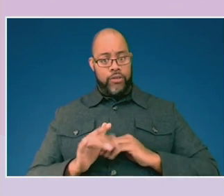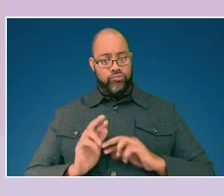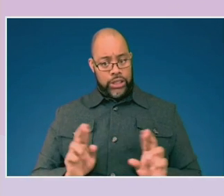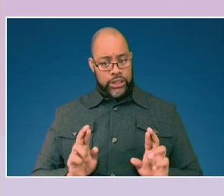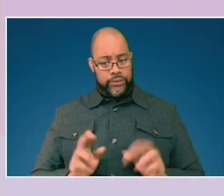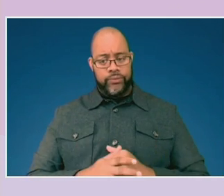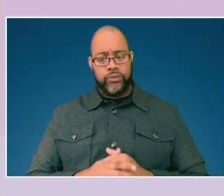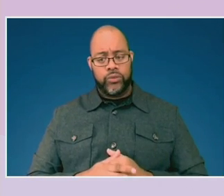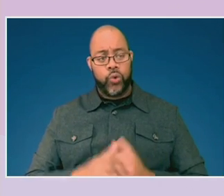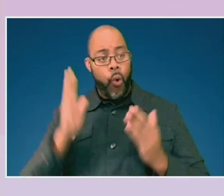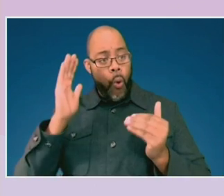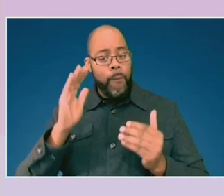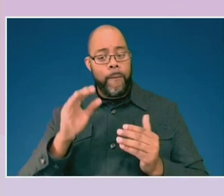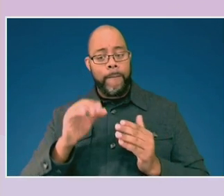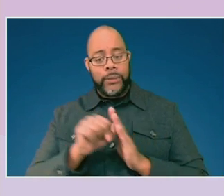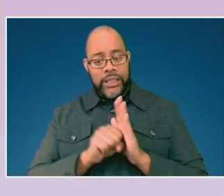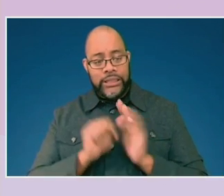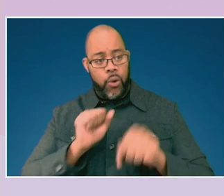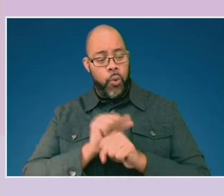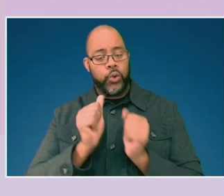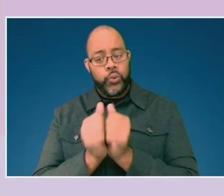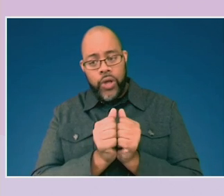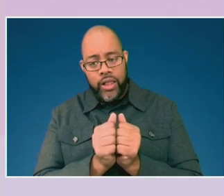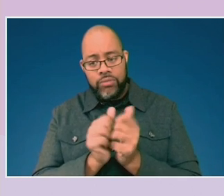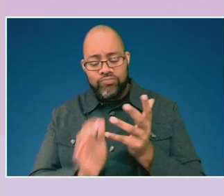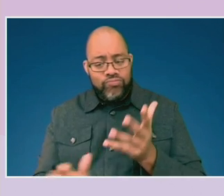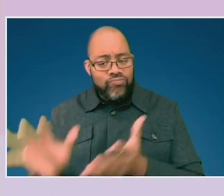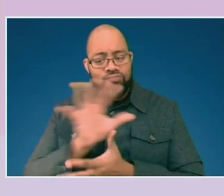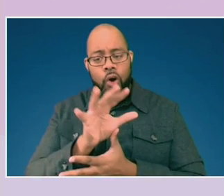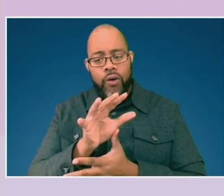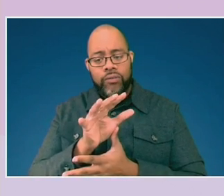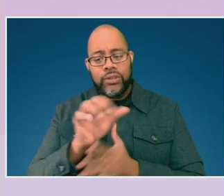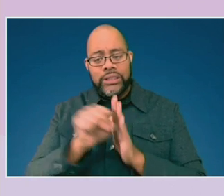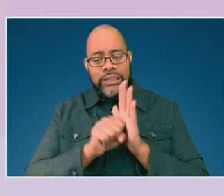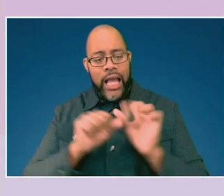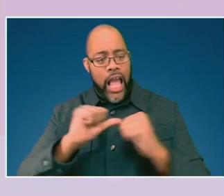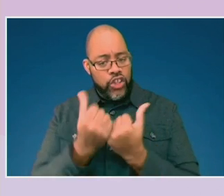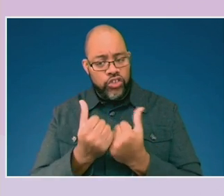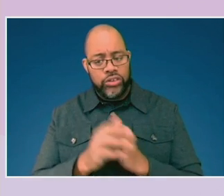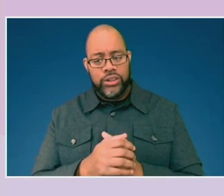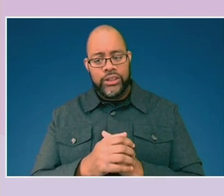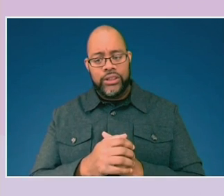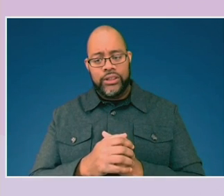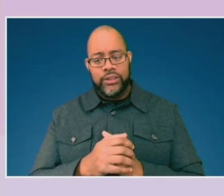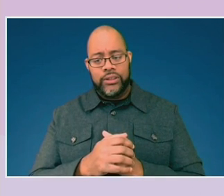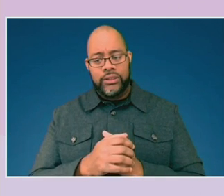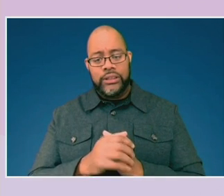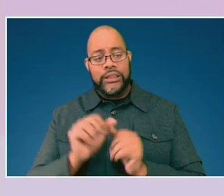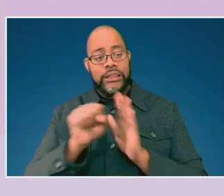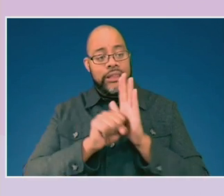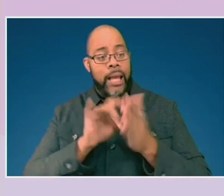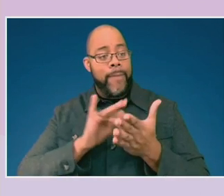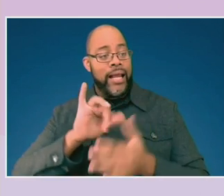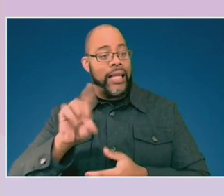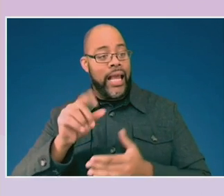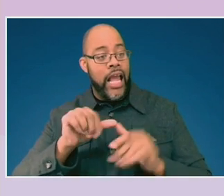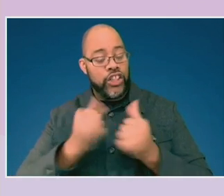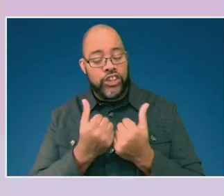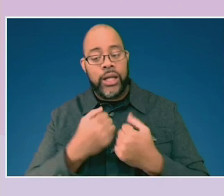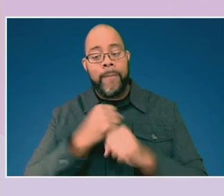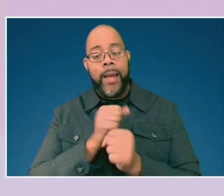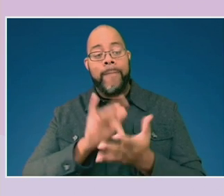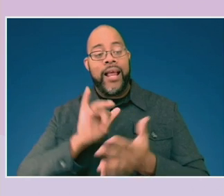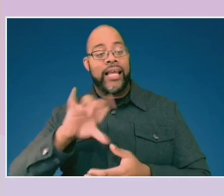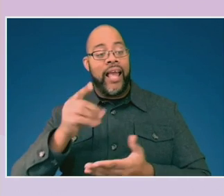hope states can work together across state agencies and state Medicaid agencies to make Medicaid